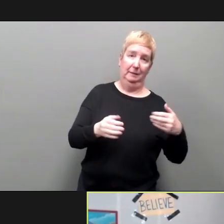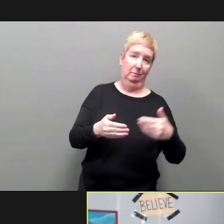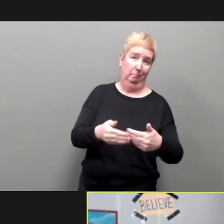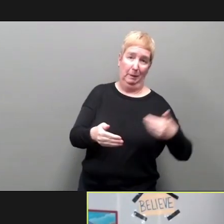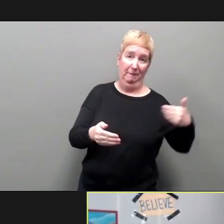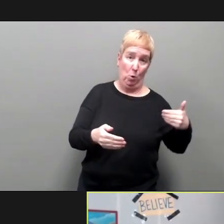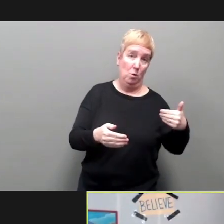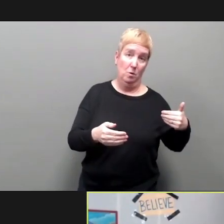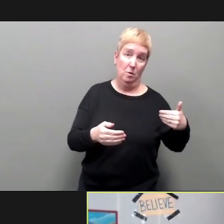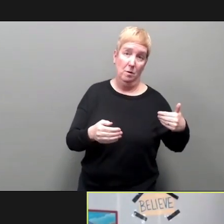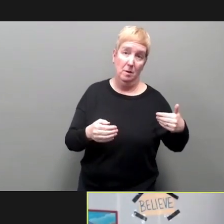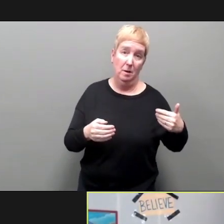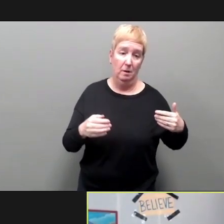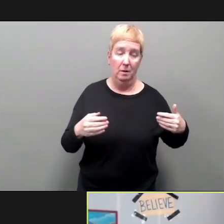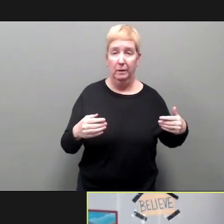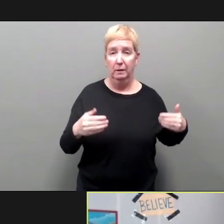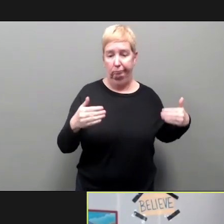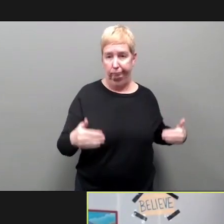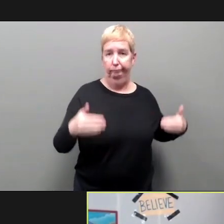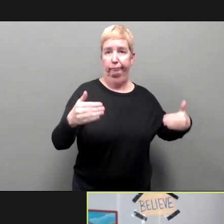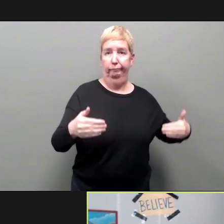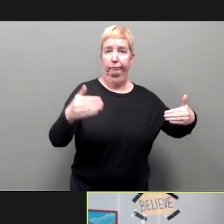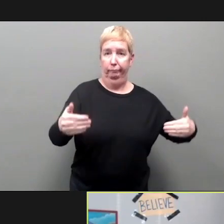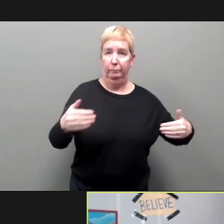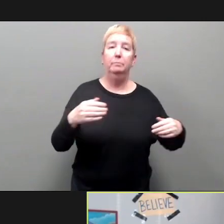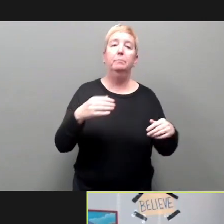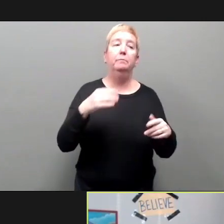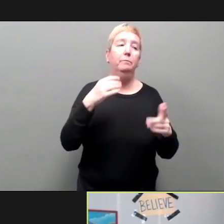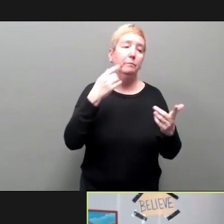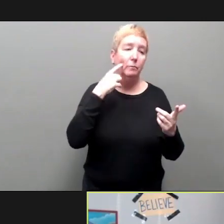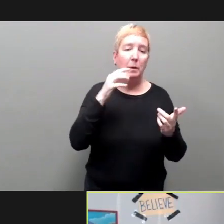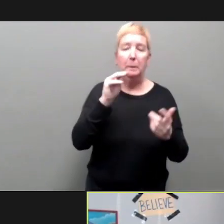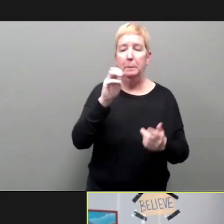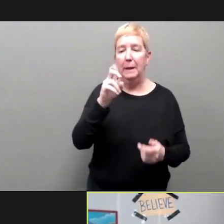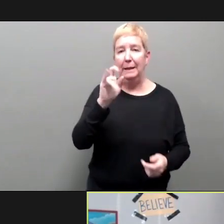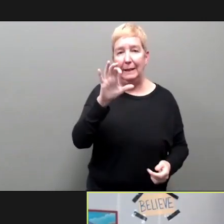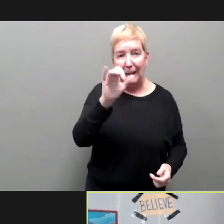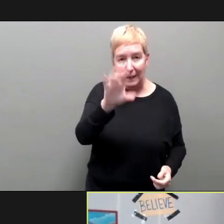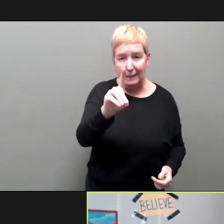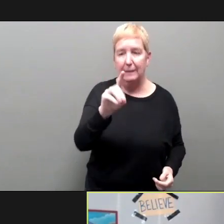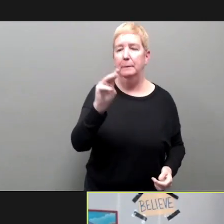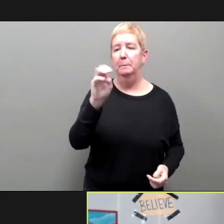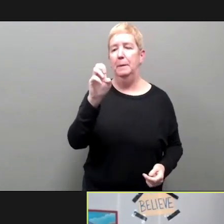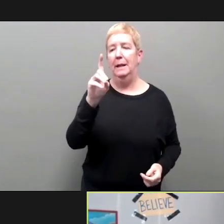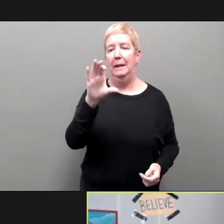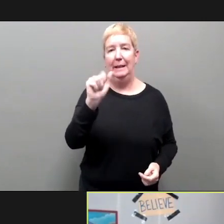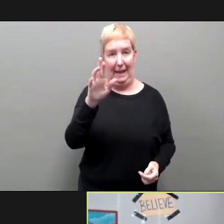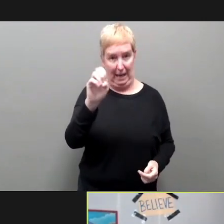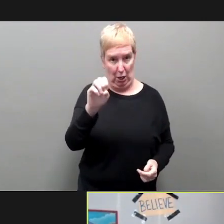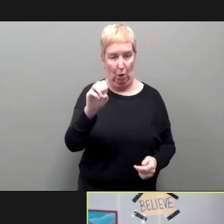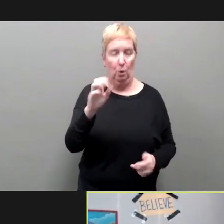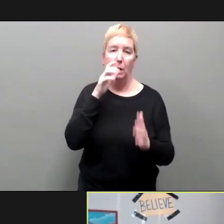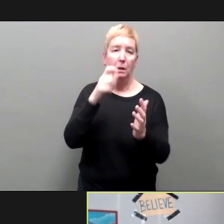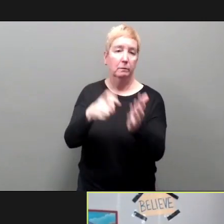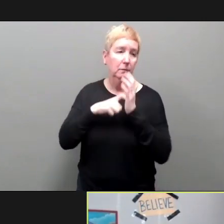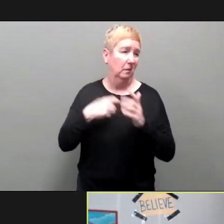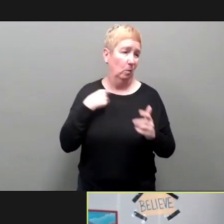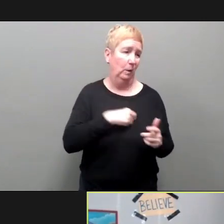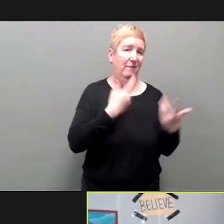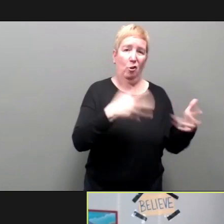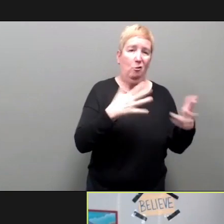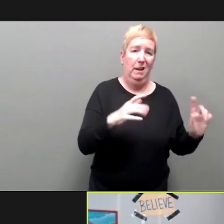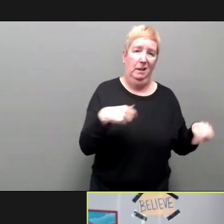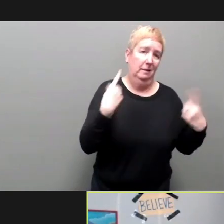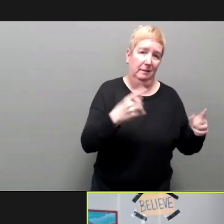terms of vaccinating areas with Medicaid and Medicare. I think that's what we've been doing.